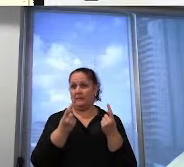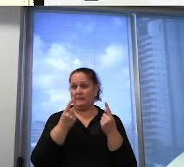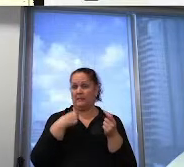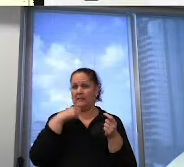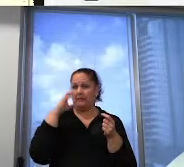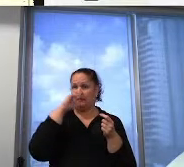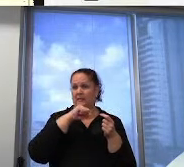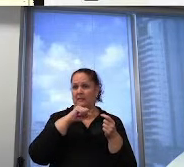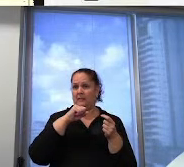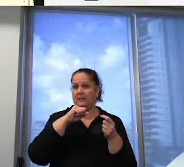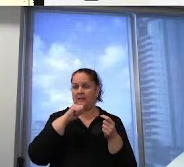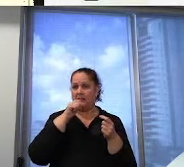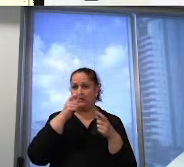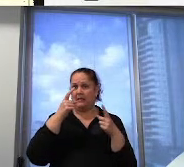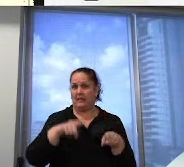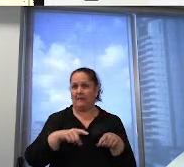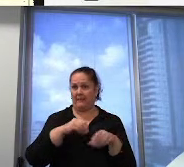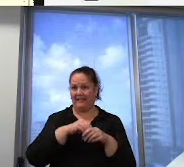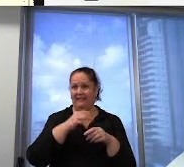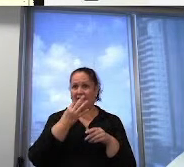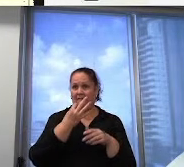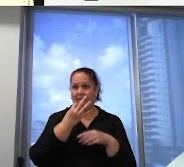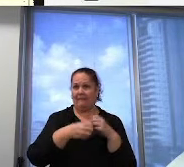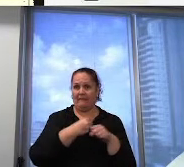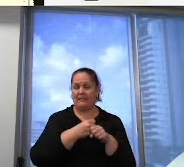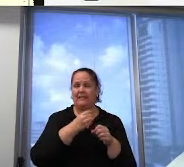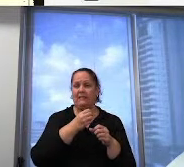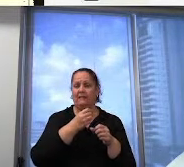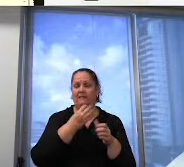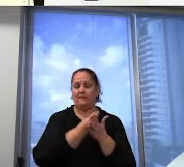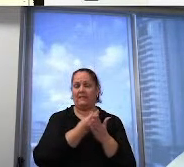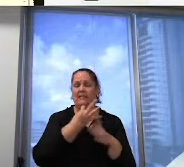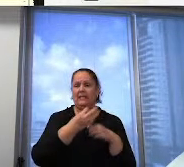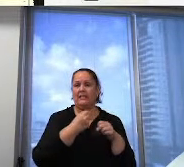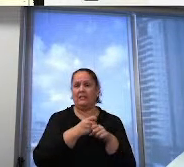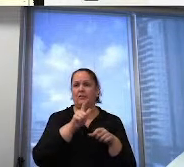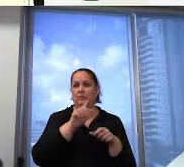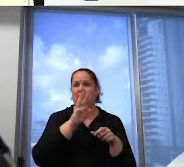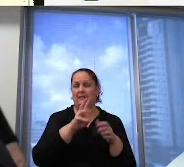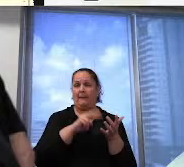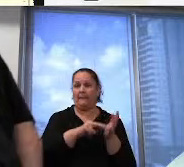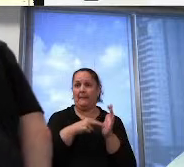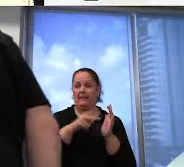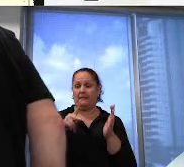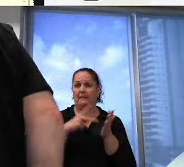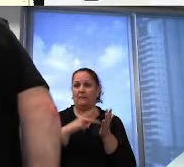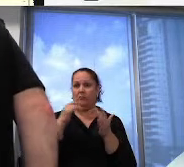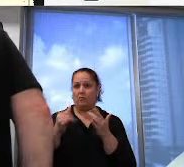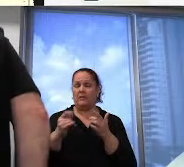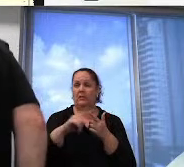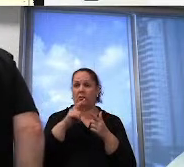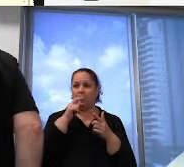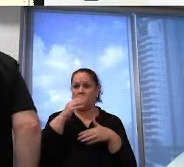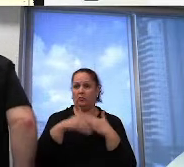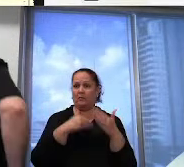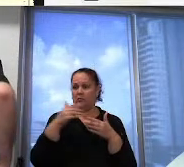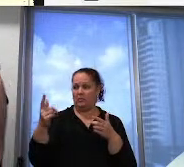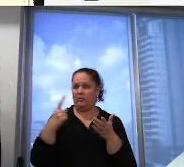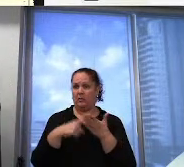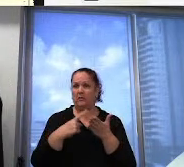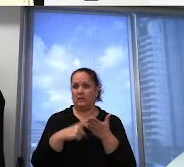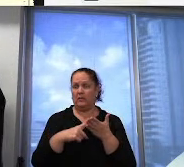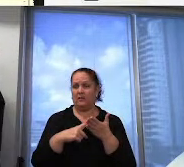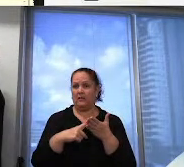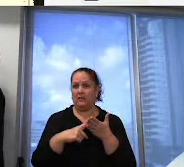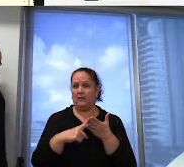Those are expenditures, I assume, that are going to get incurred in fiscal year 26. So does that mean that this project, to go through the process